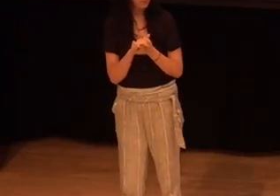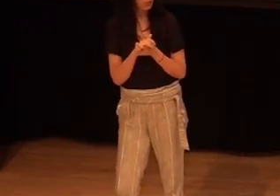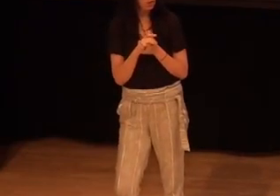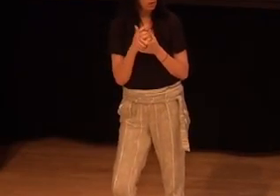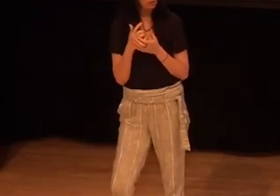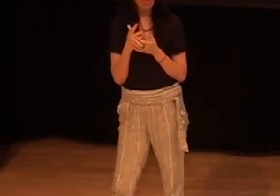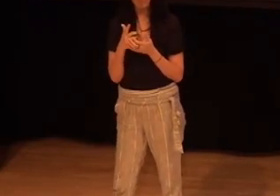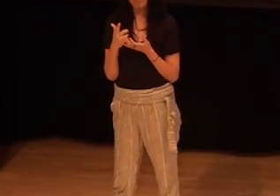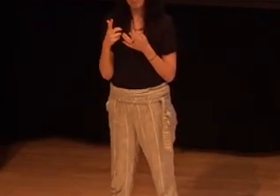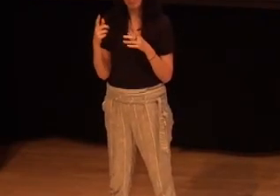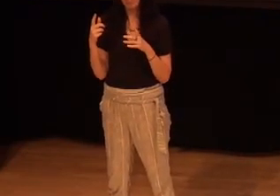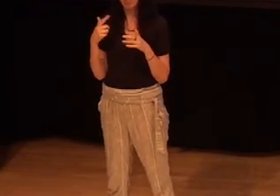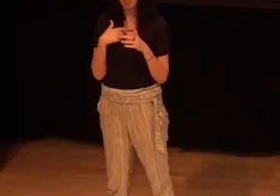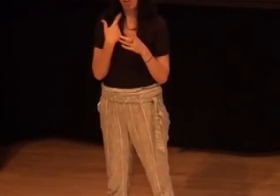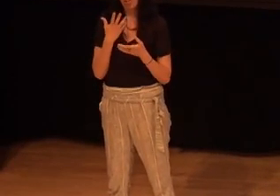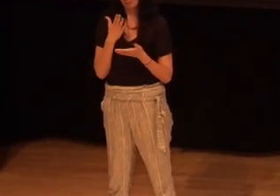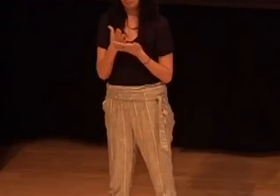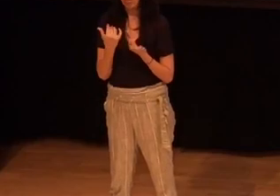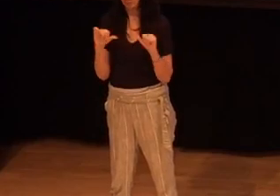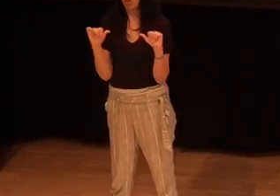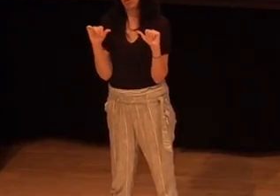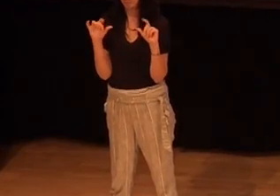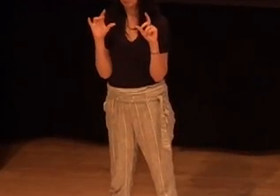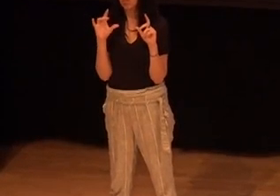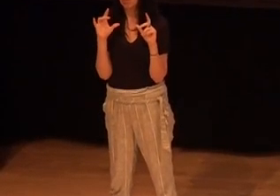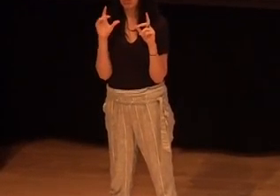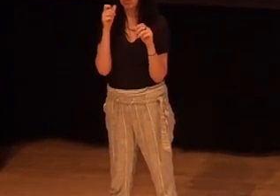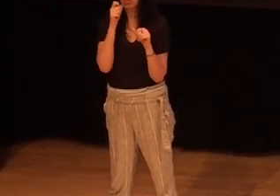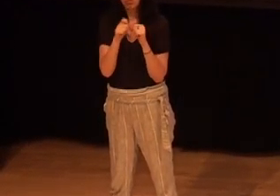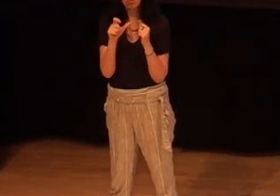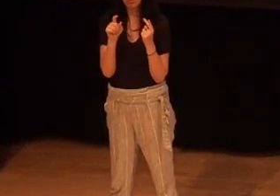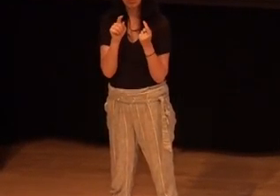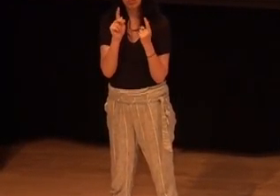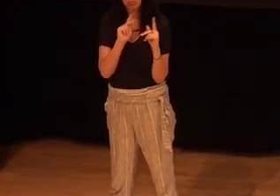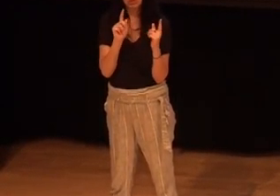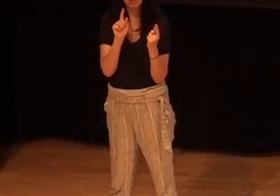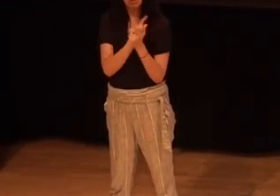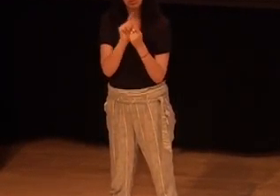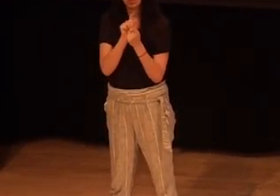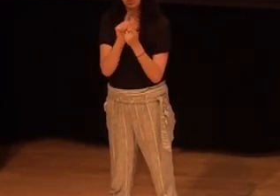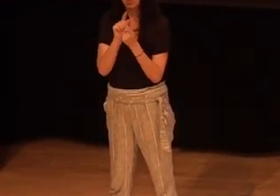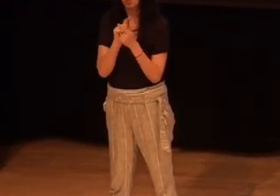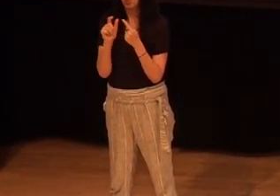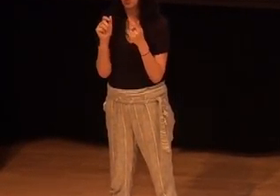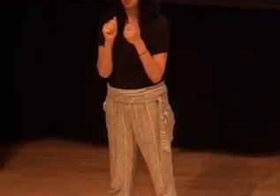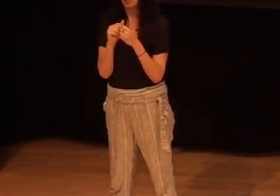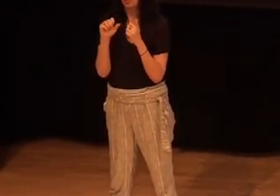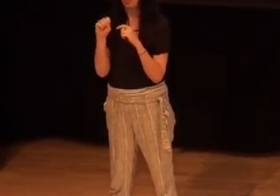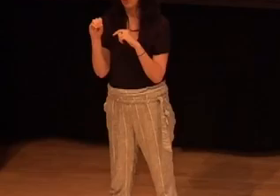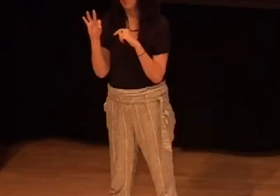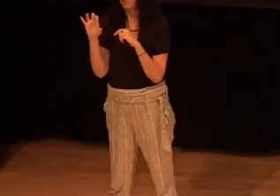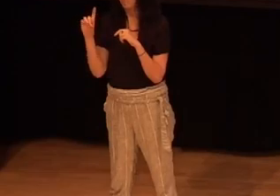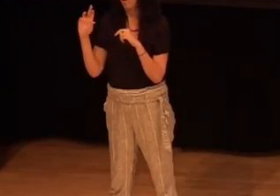crying. And then I remember meeting people from So Fed Up in Brooklyn,